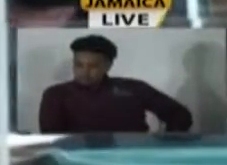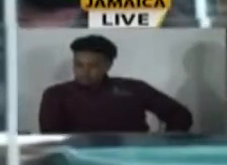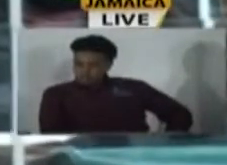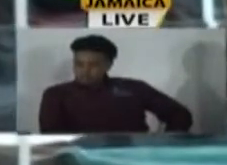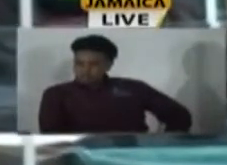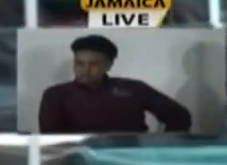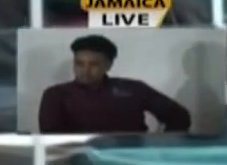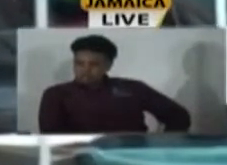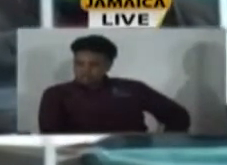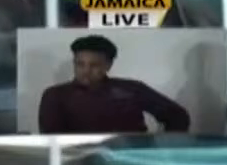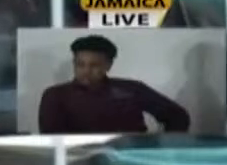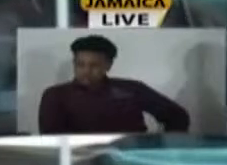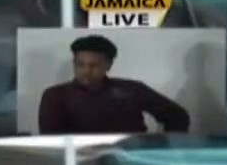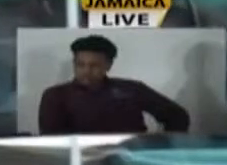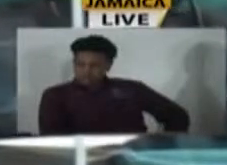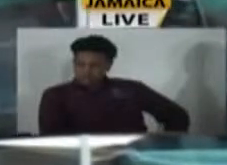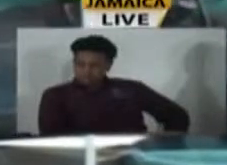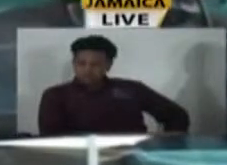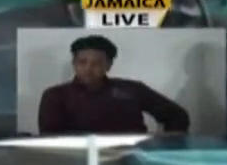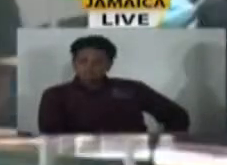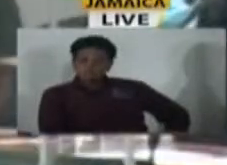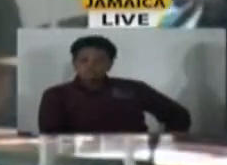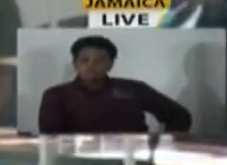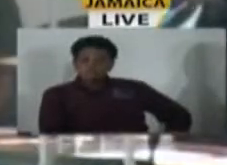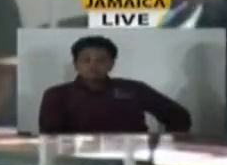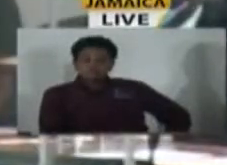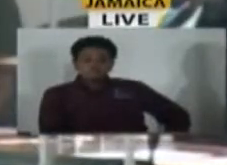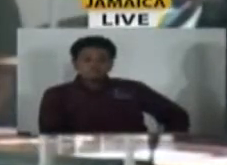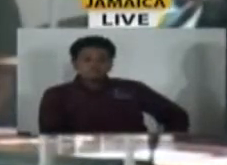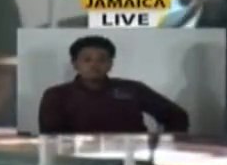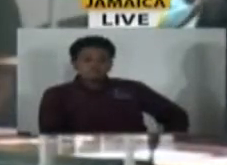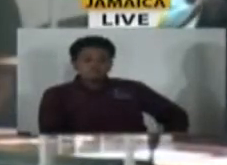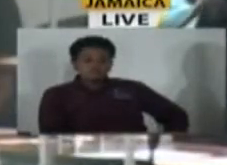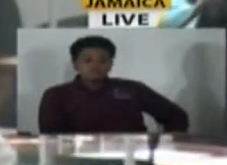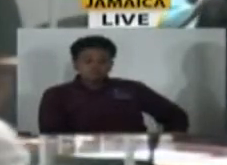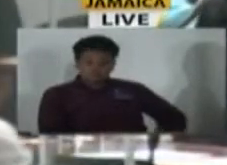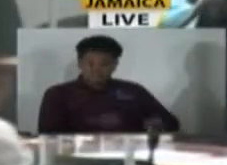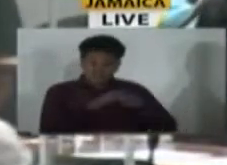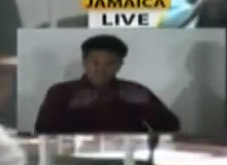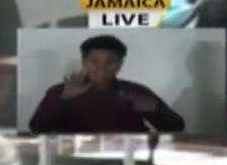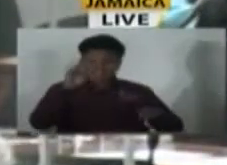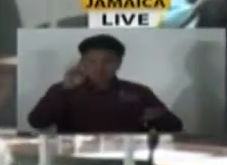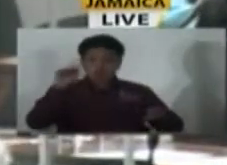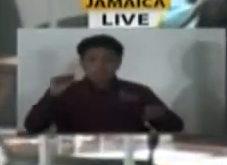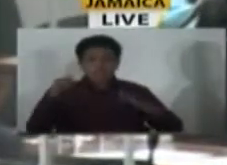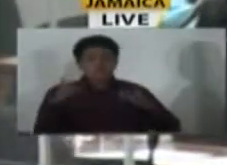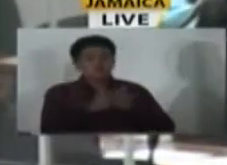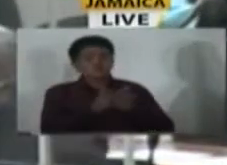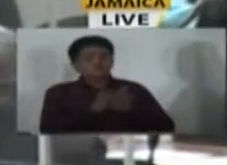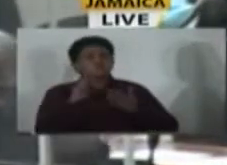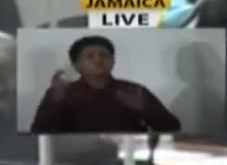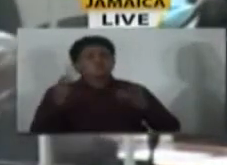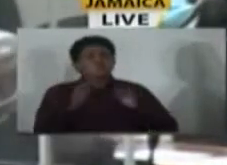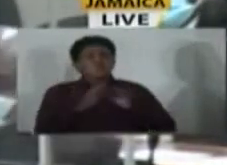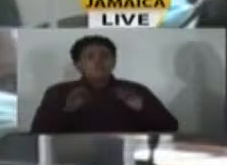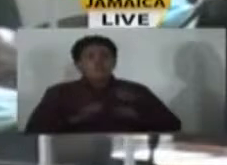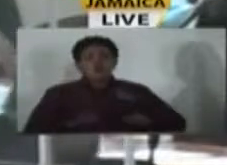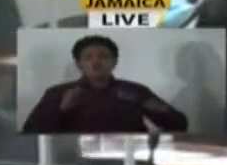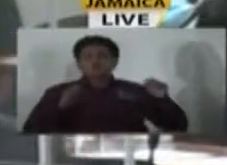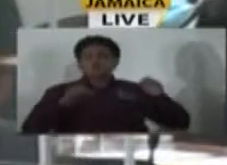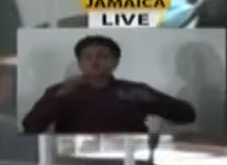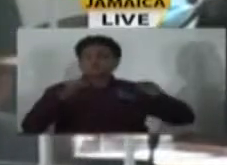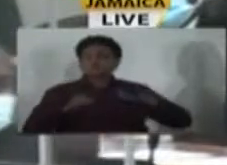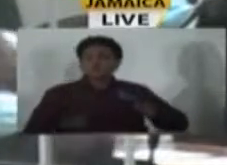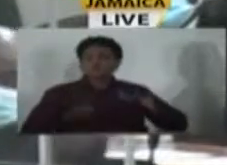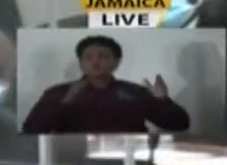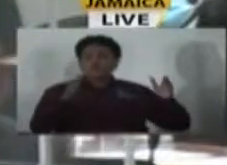Clause 52A is a new subclause which prescribes the manner